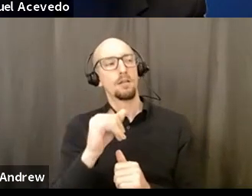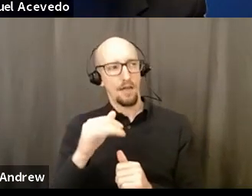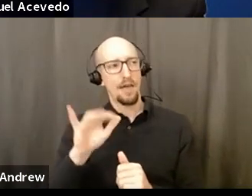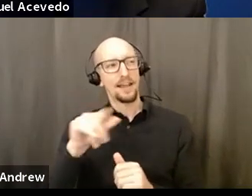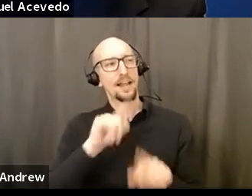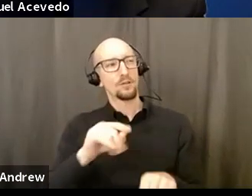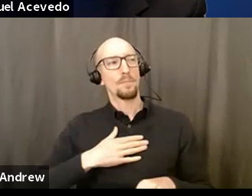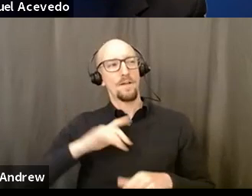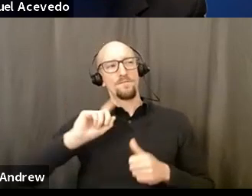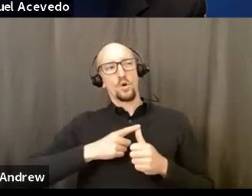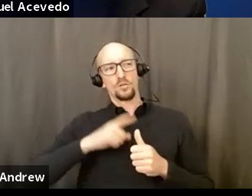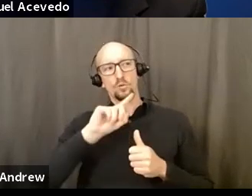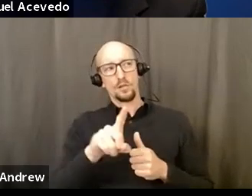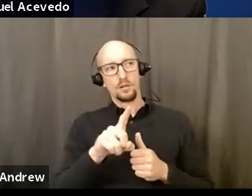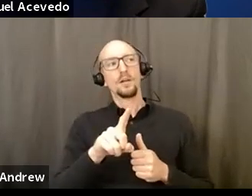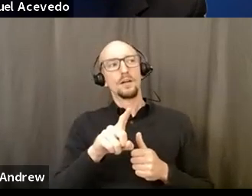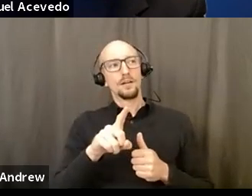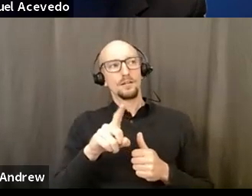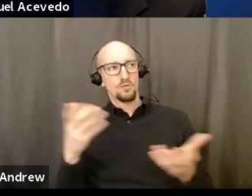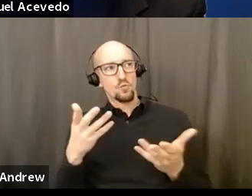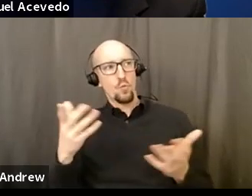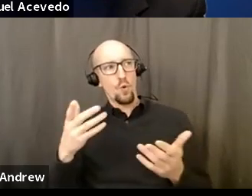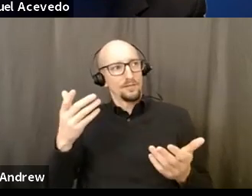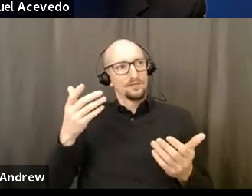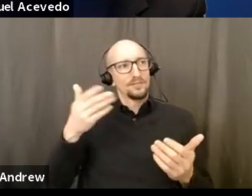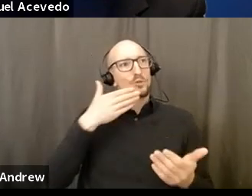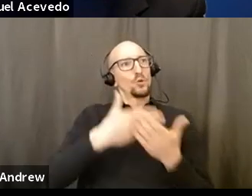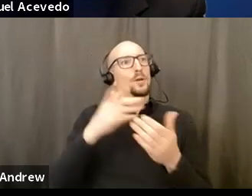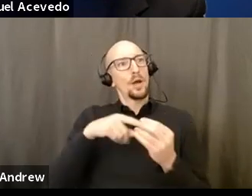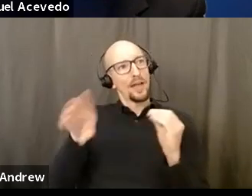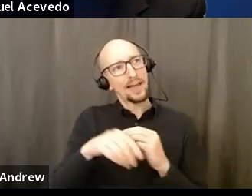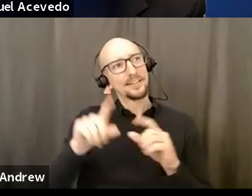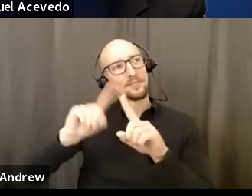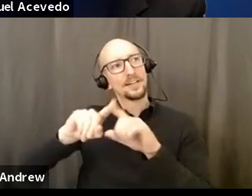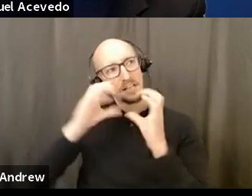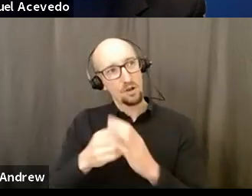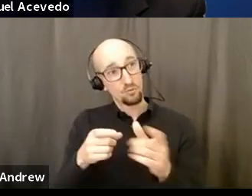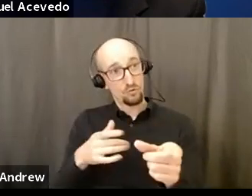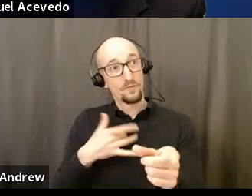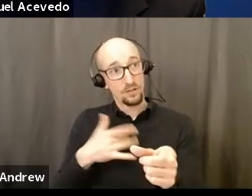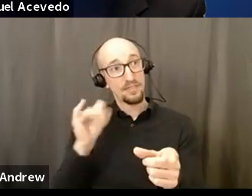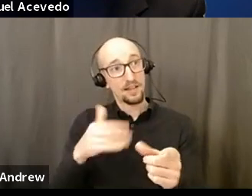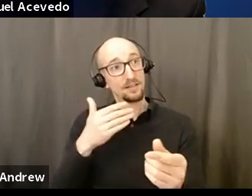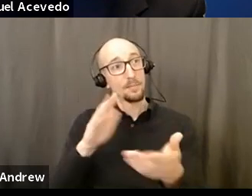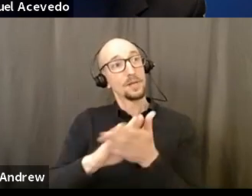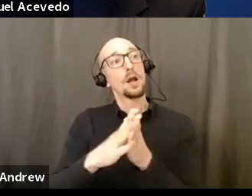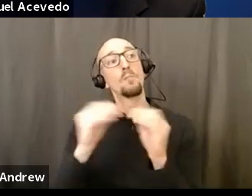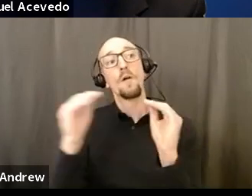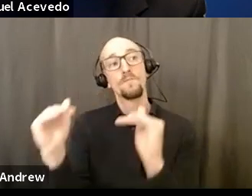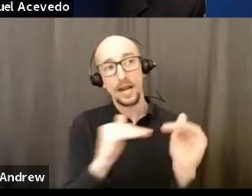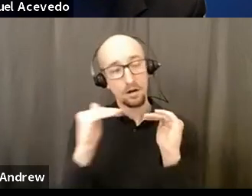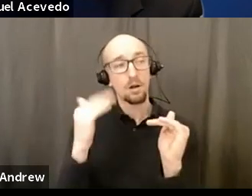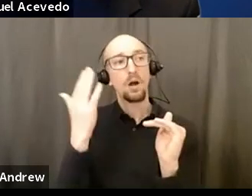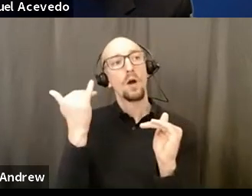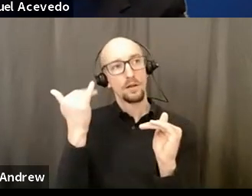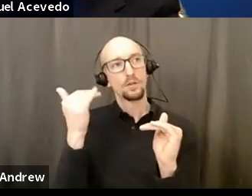is what do you see as the benefit of adding additional subjects? And you feel like it's a fairer representation because there are